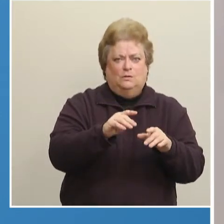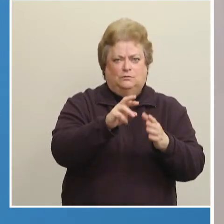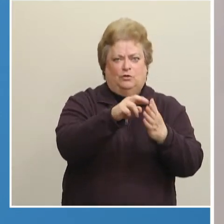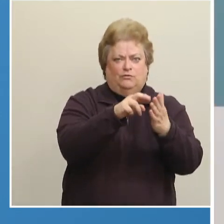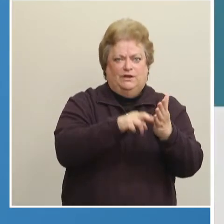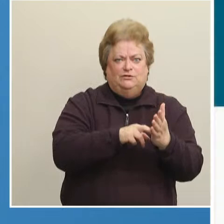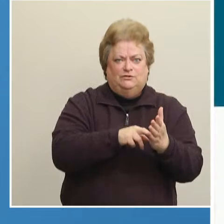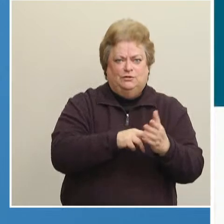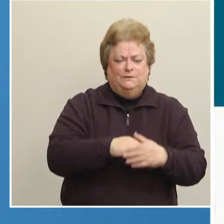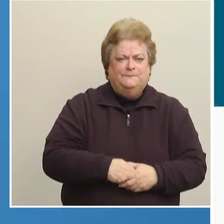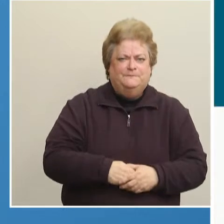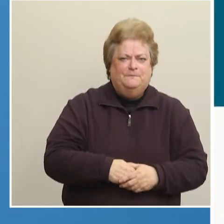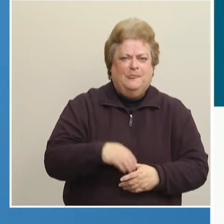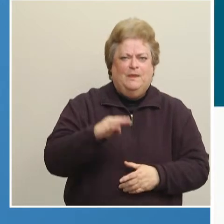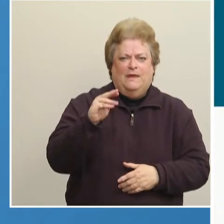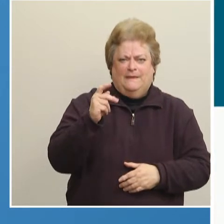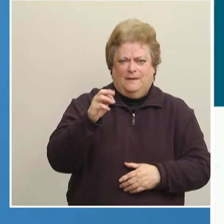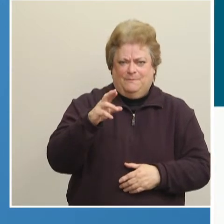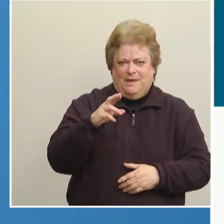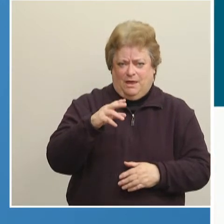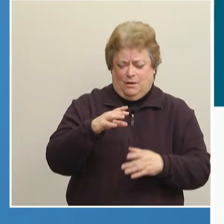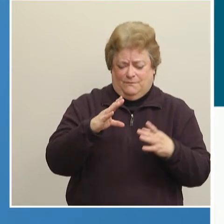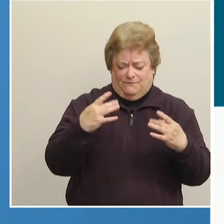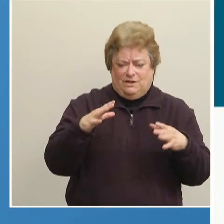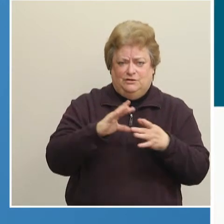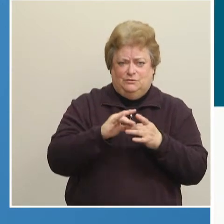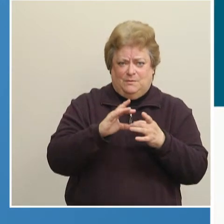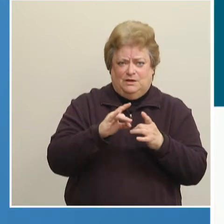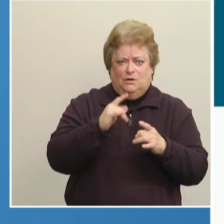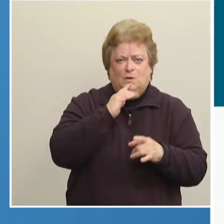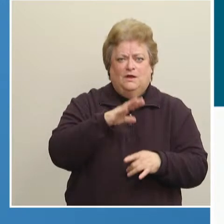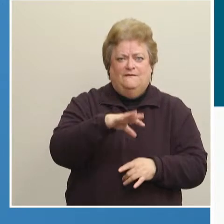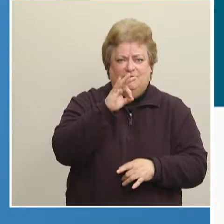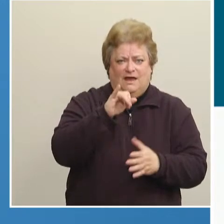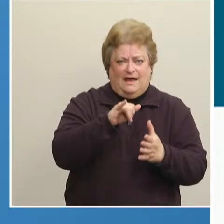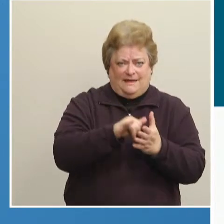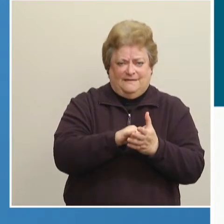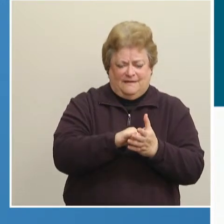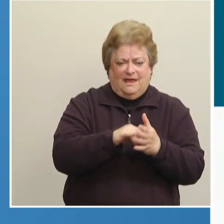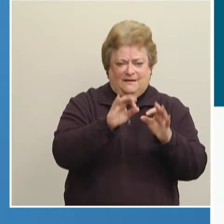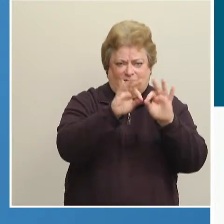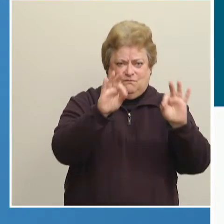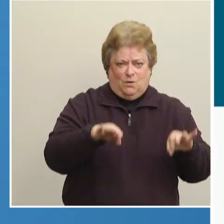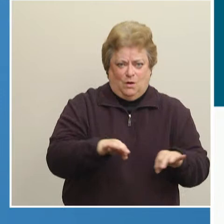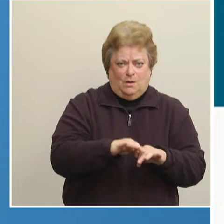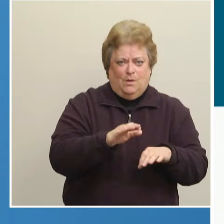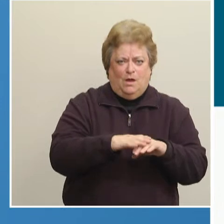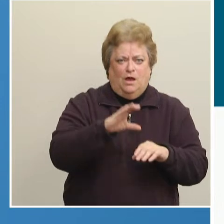process. As the mayor mentioned, you will find the secure online form at